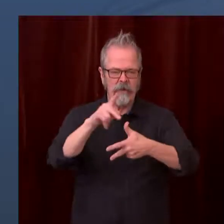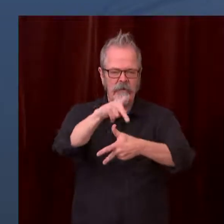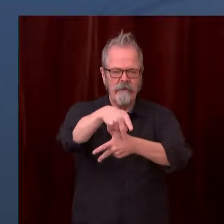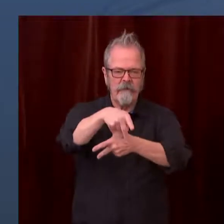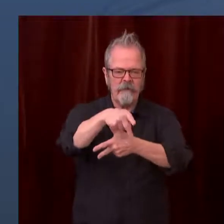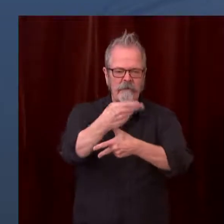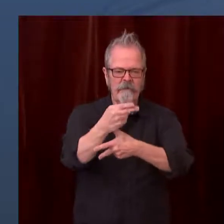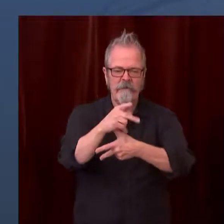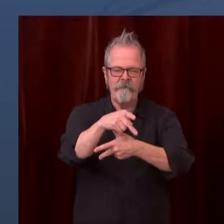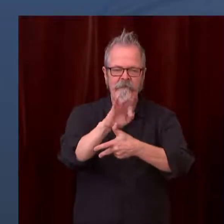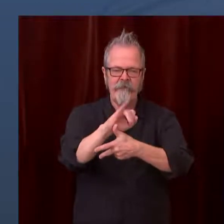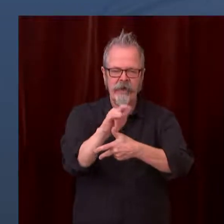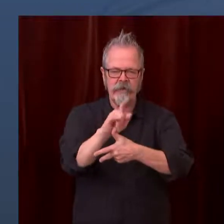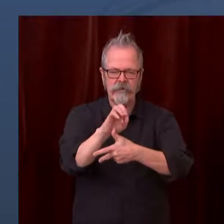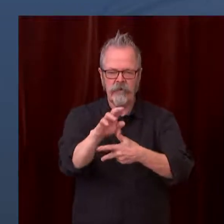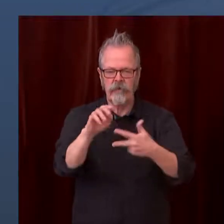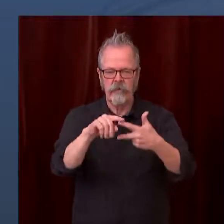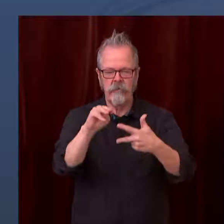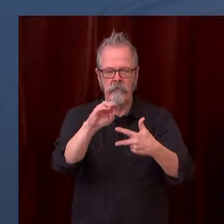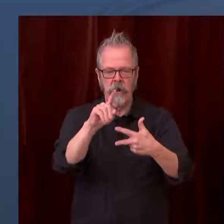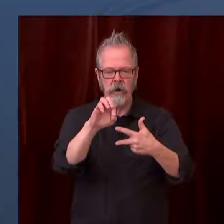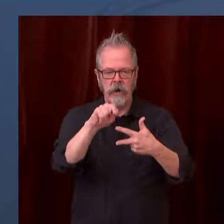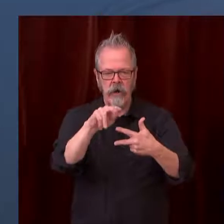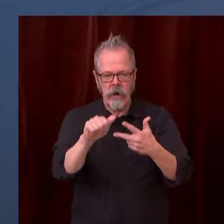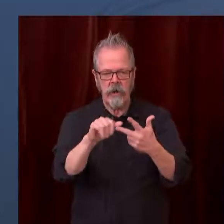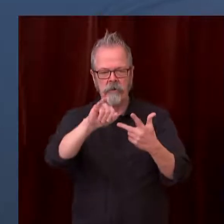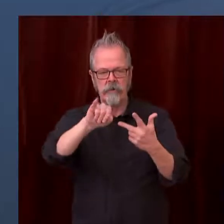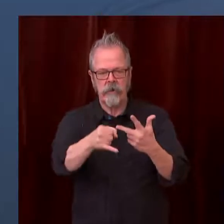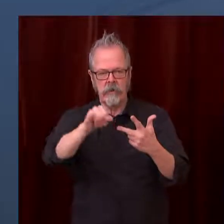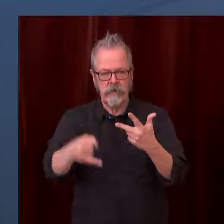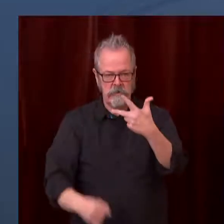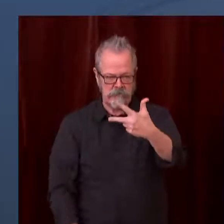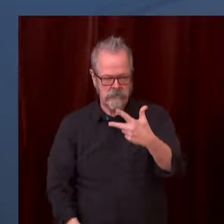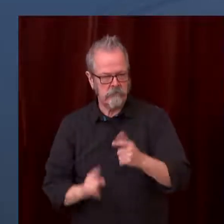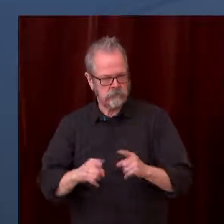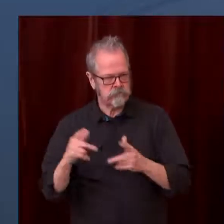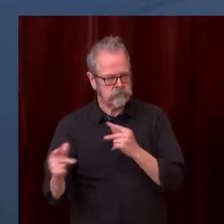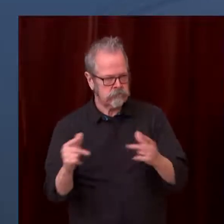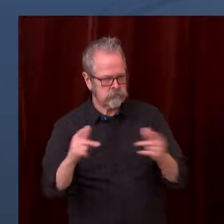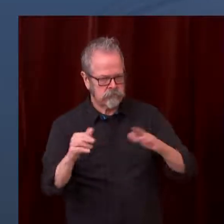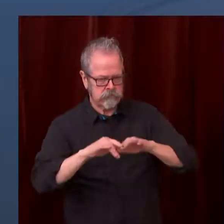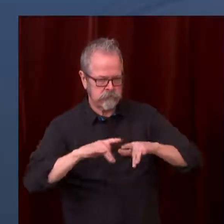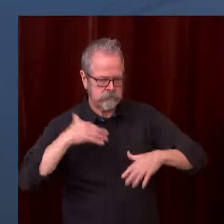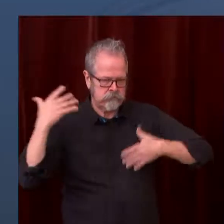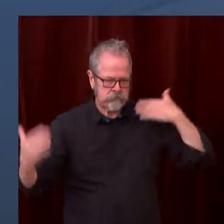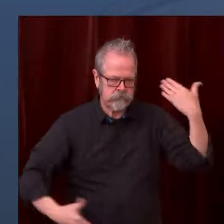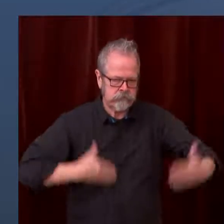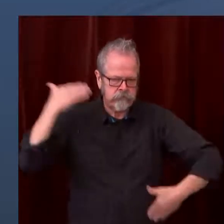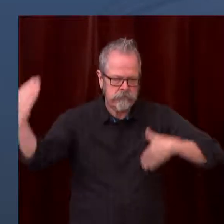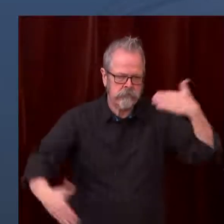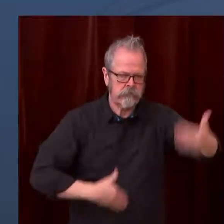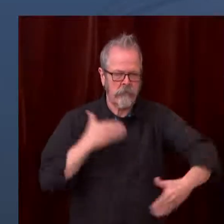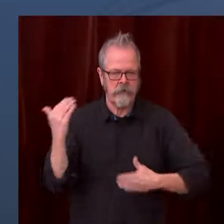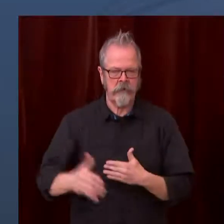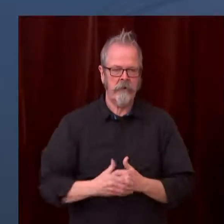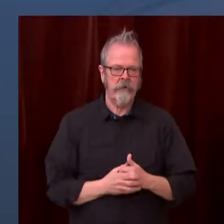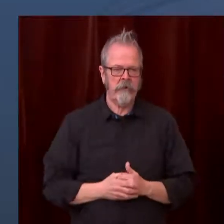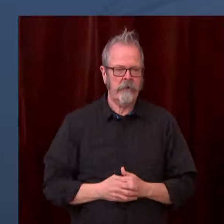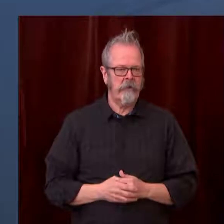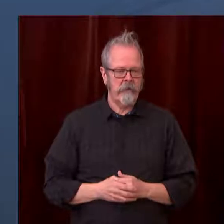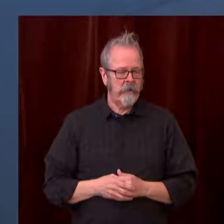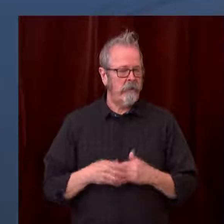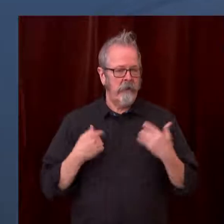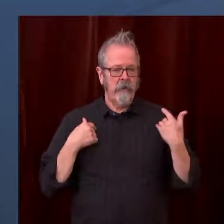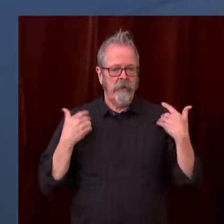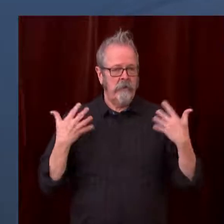saving lives as we have, probably 11,000 lives we've saved because we've been effective and science-based, and